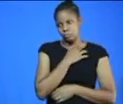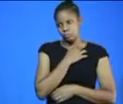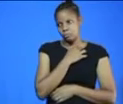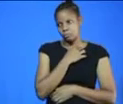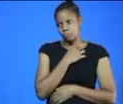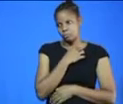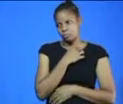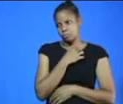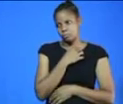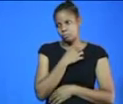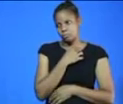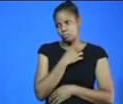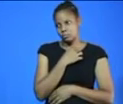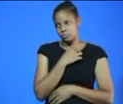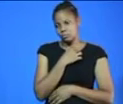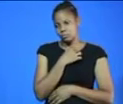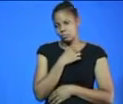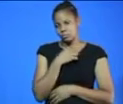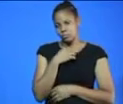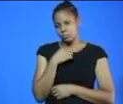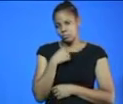I struggle even in reading this,